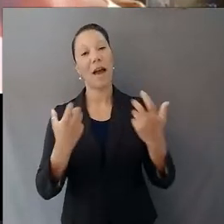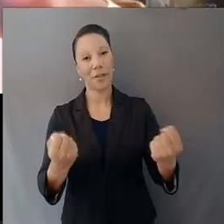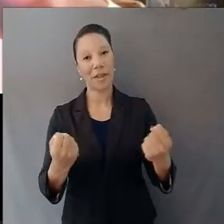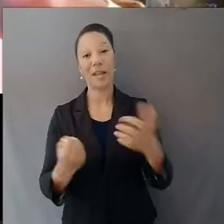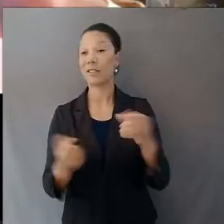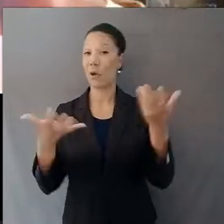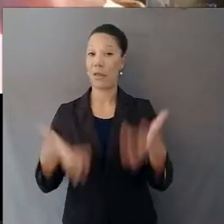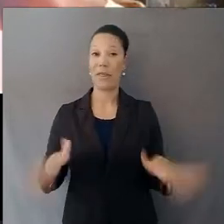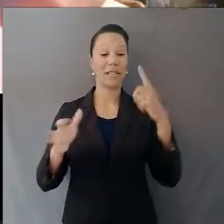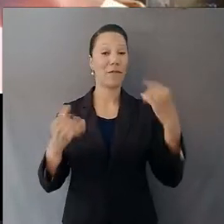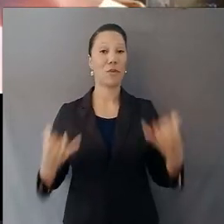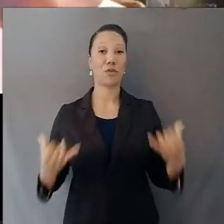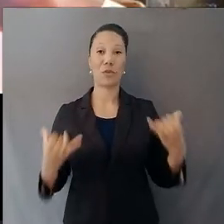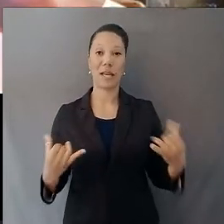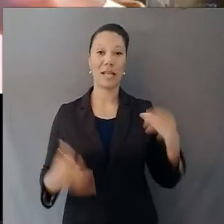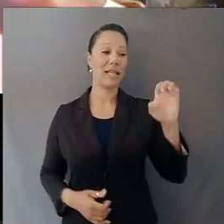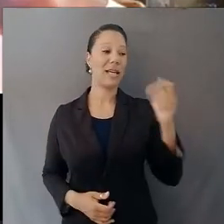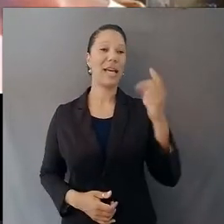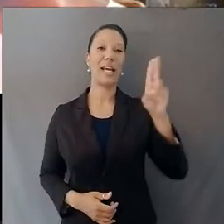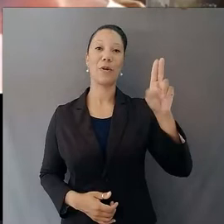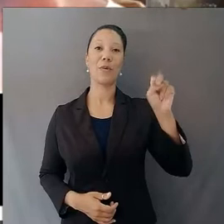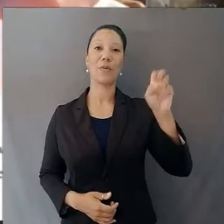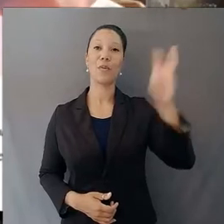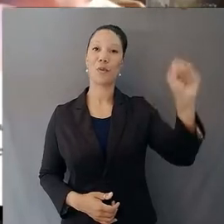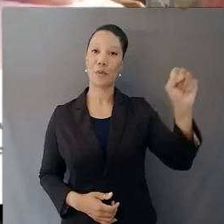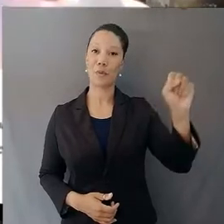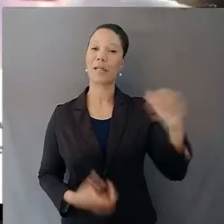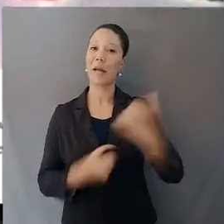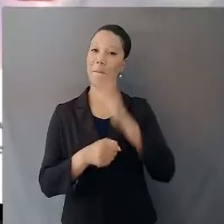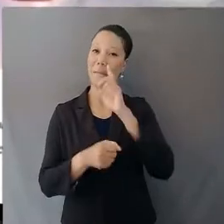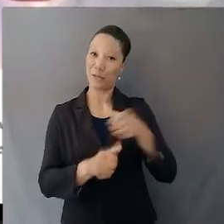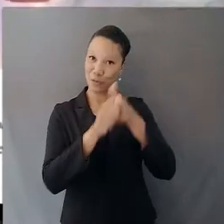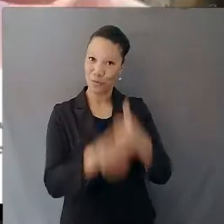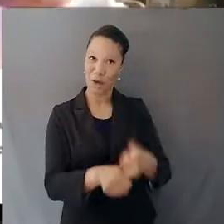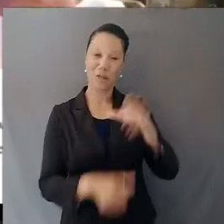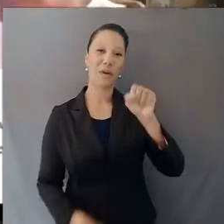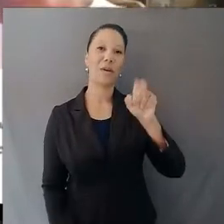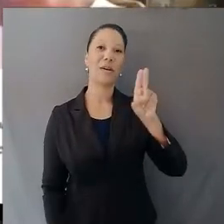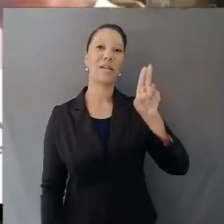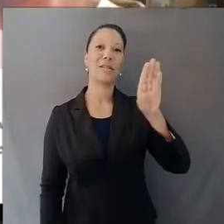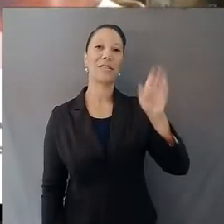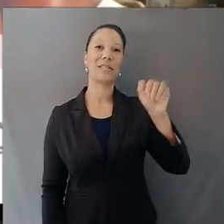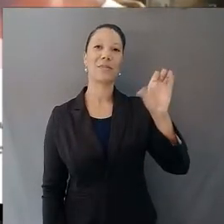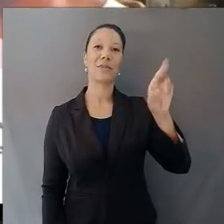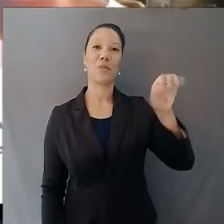it for today's edition of EGU News. Make sure you subscribe to us at